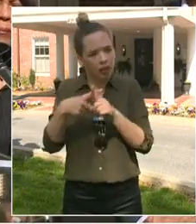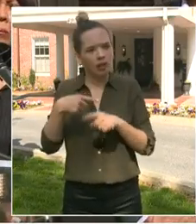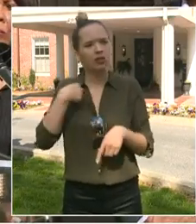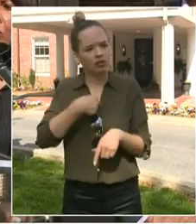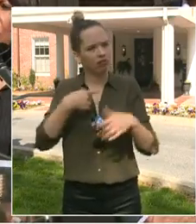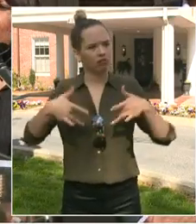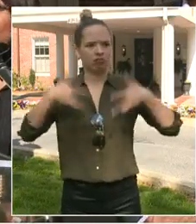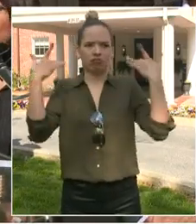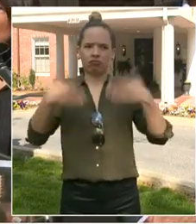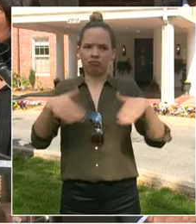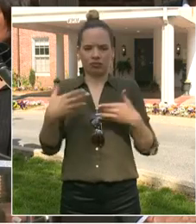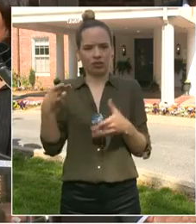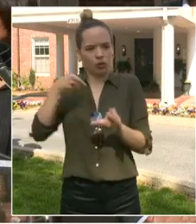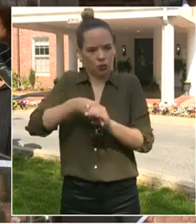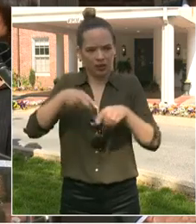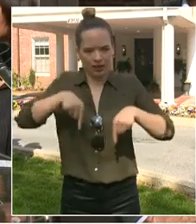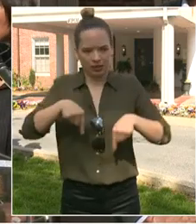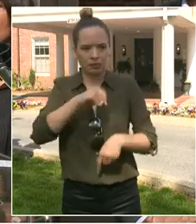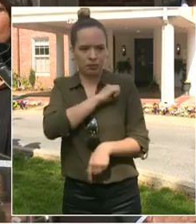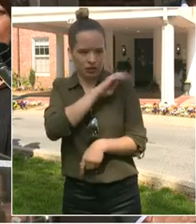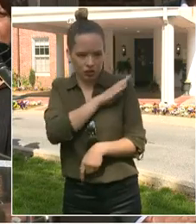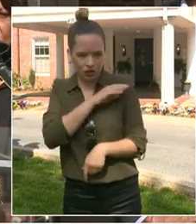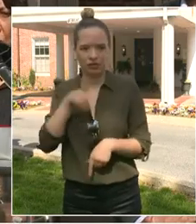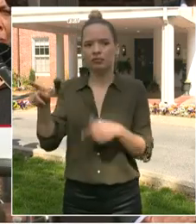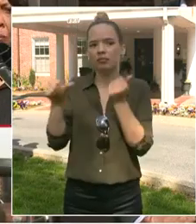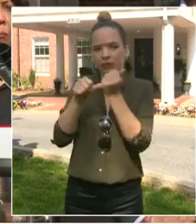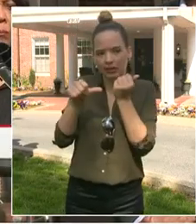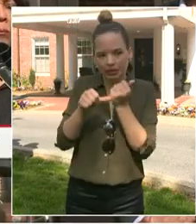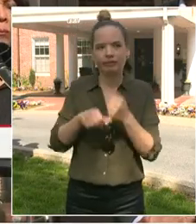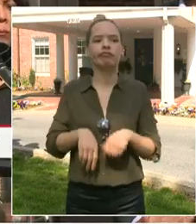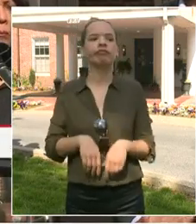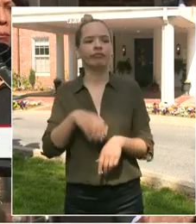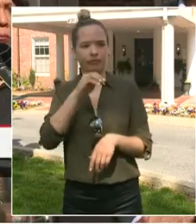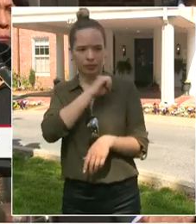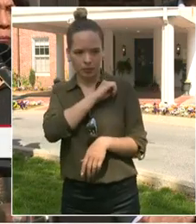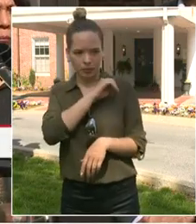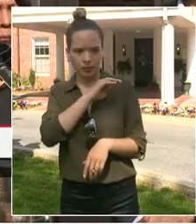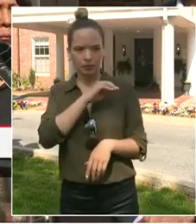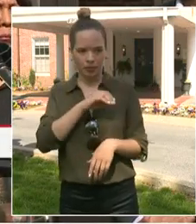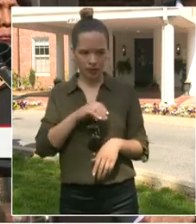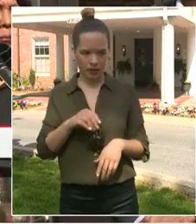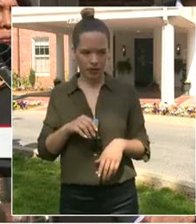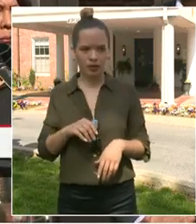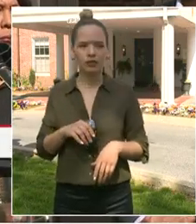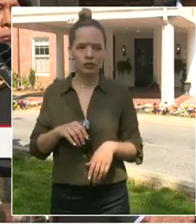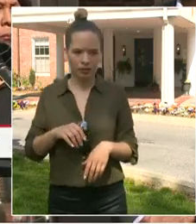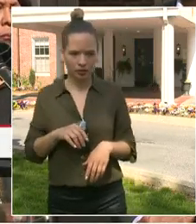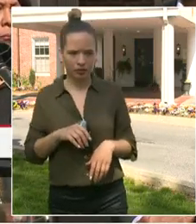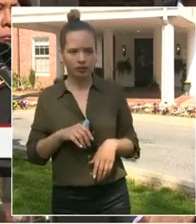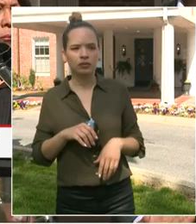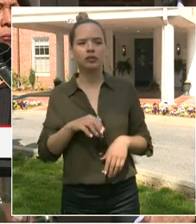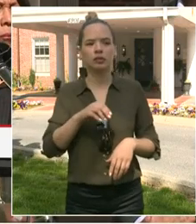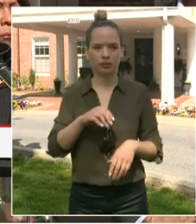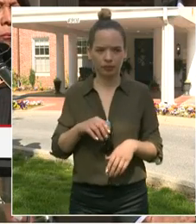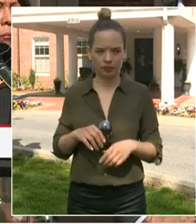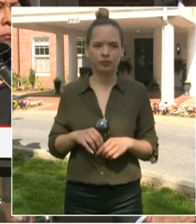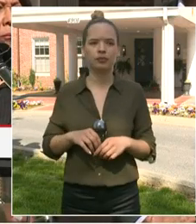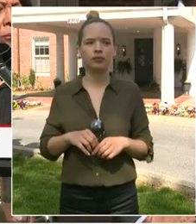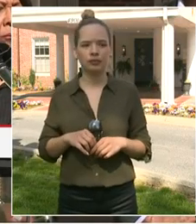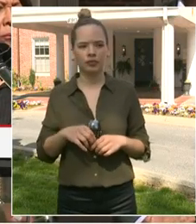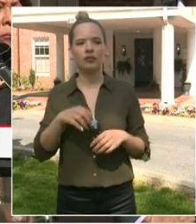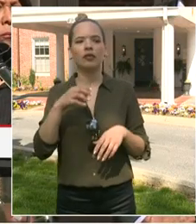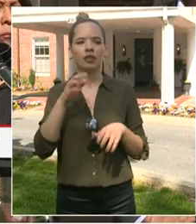by Mayor Bowser, Deputy Mayor Turnage, and as the mayor mentioned, some of the greatest minds in healthcare